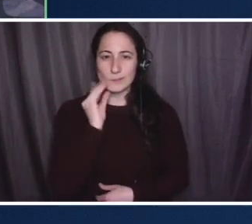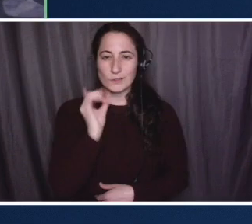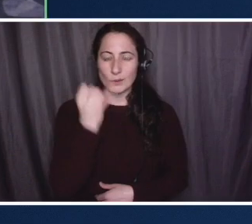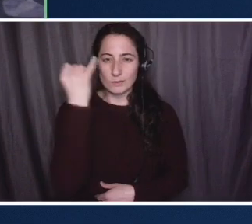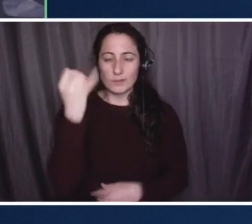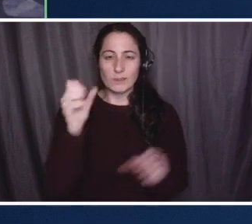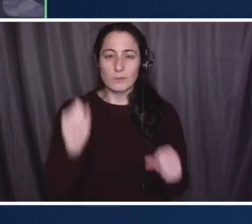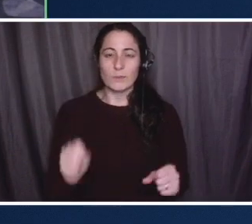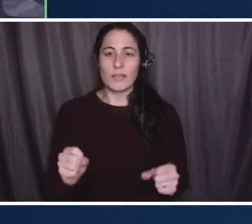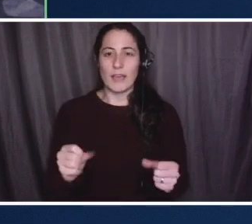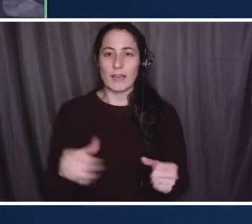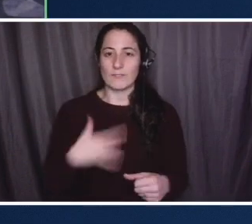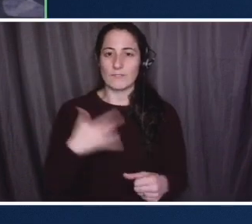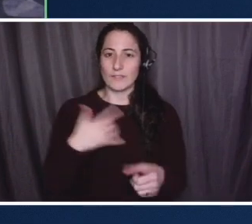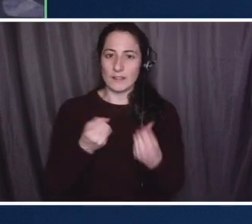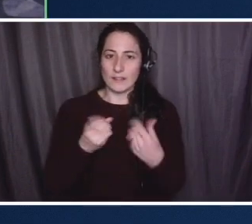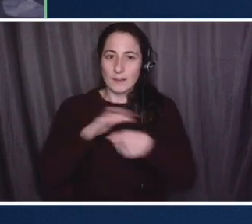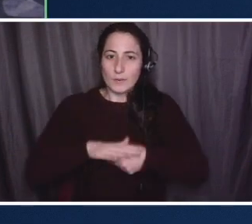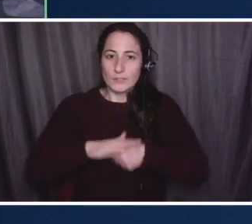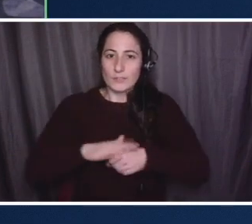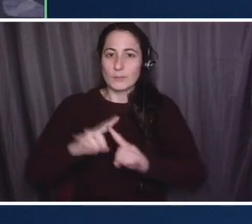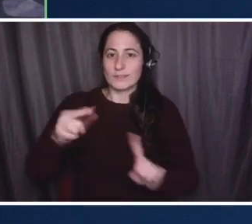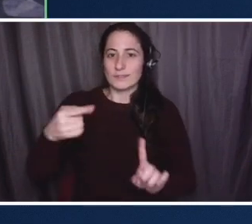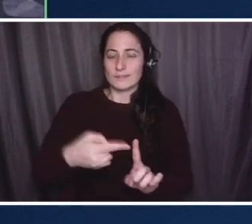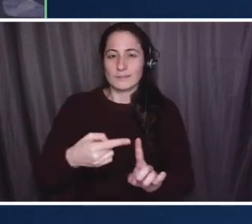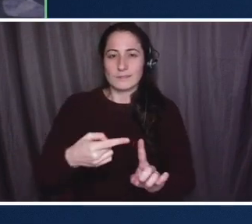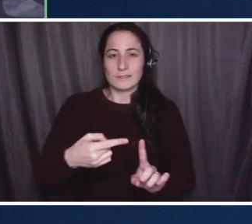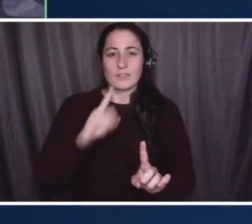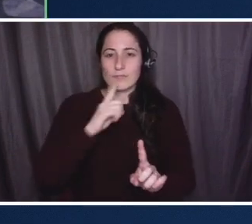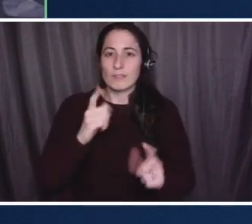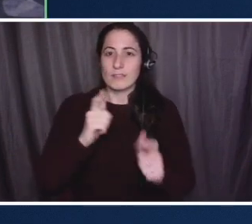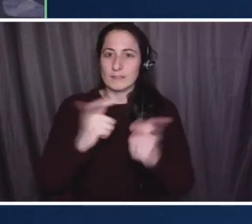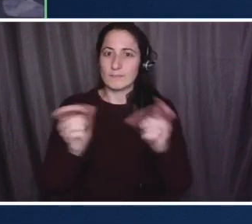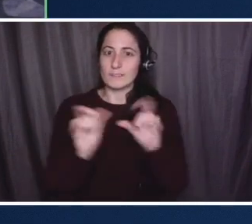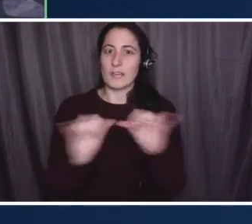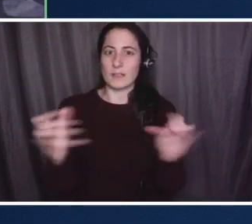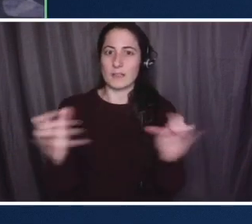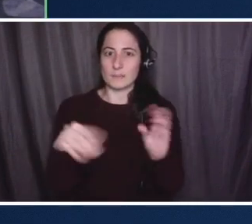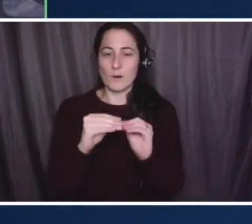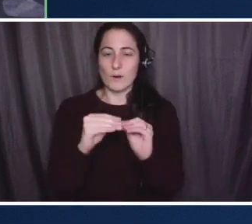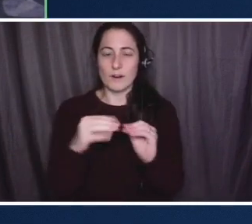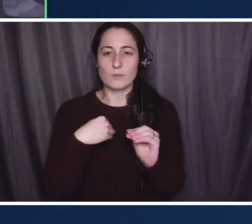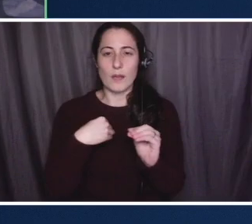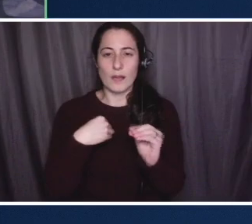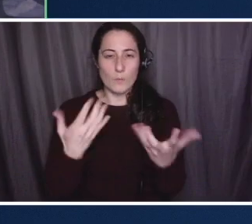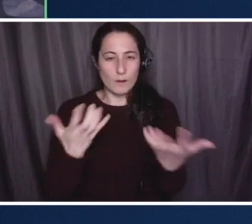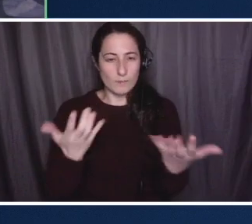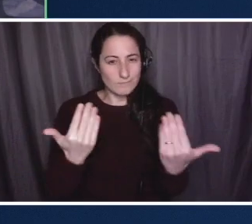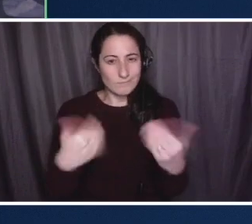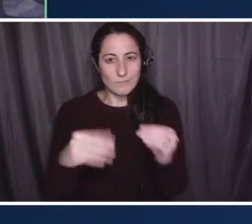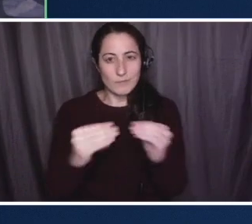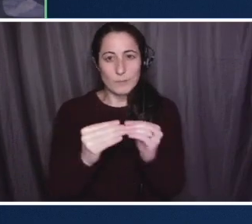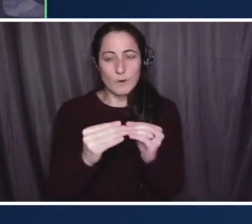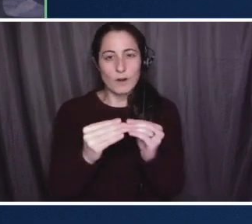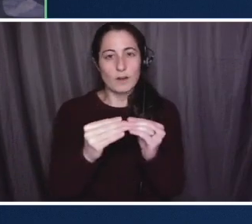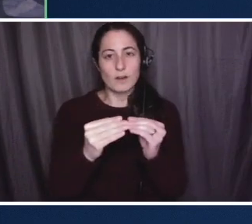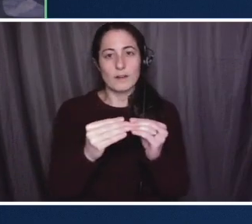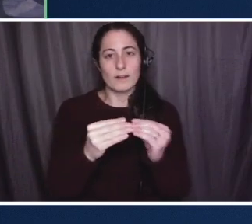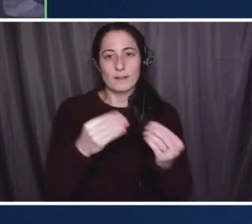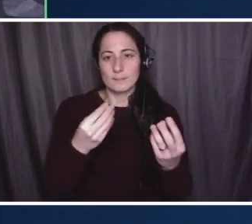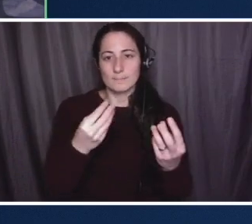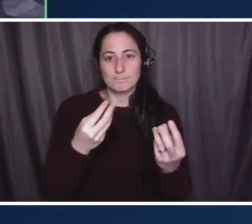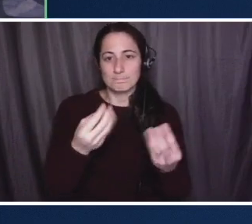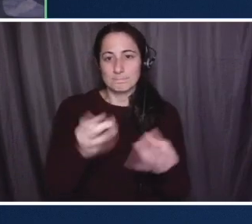but you're speaking to something that's of orders of magnitude more, and wanted to hear about how to deal with non-state